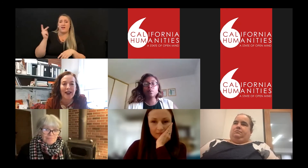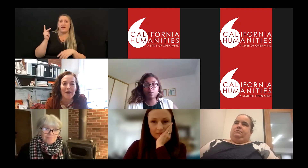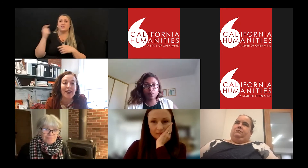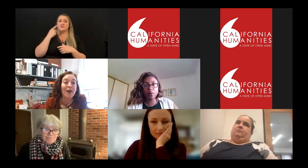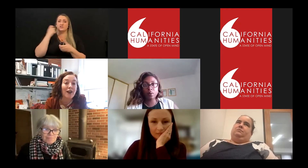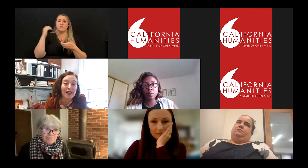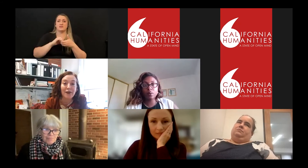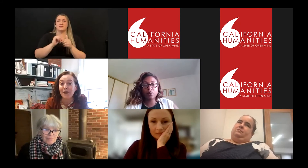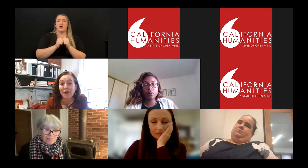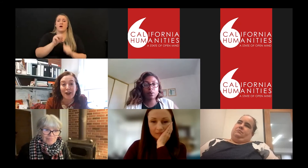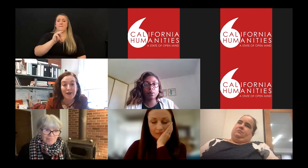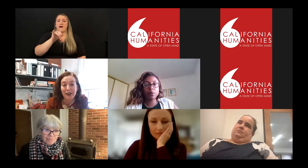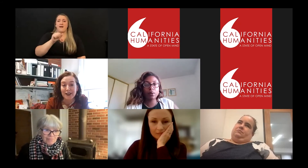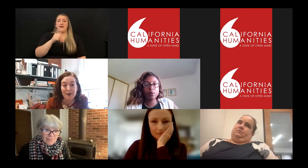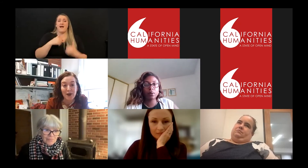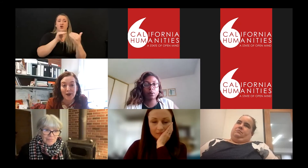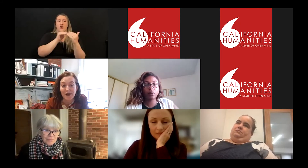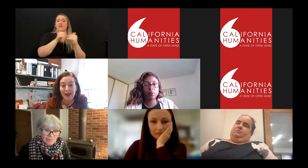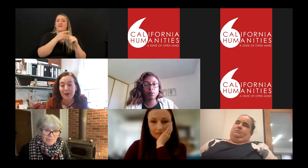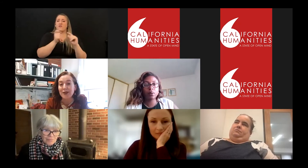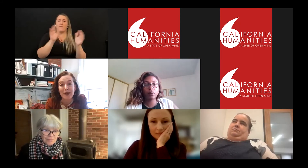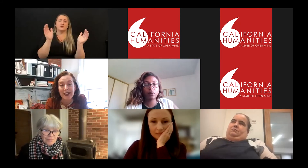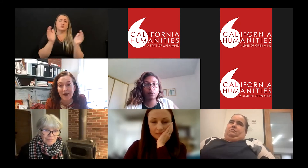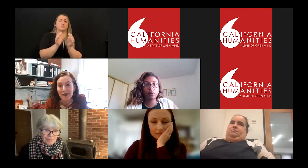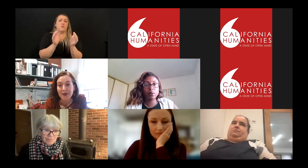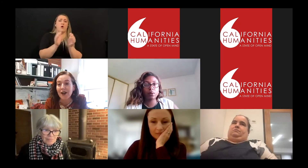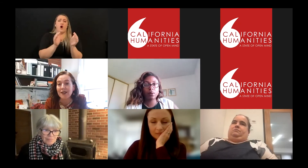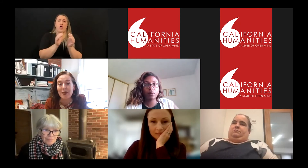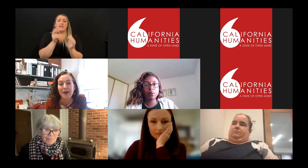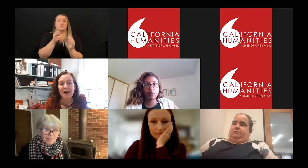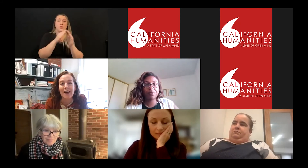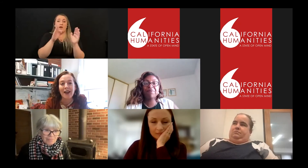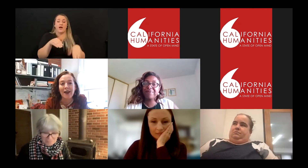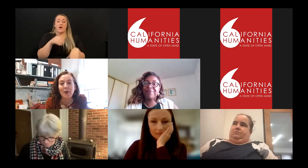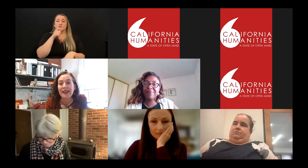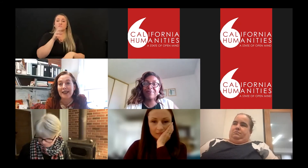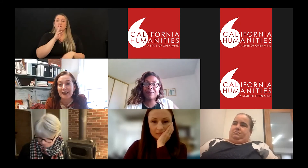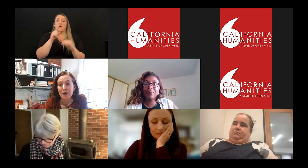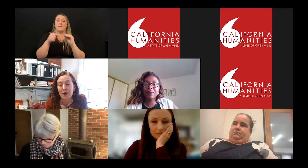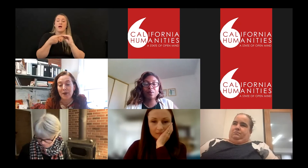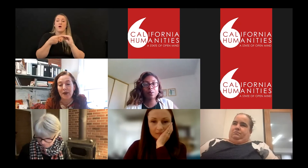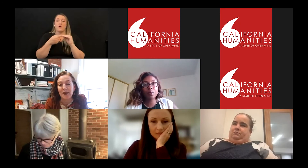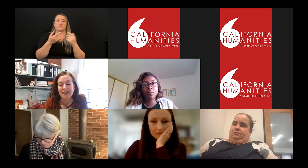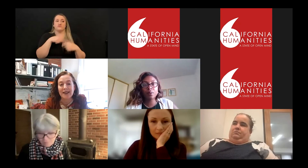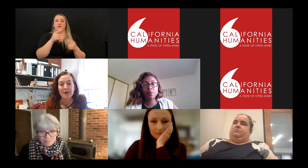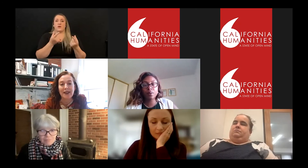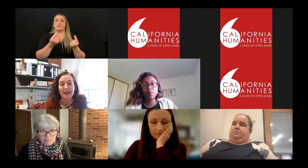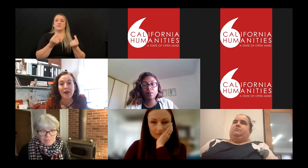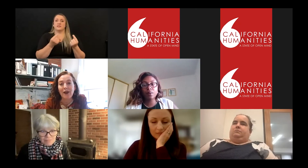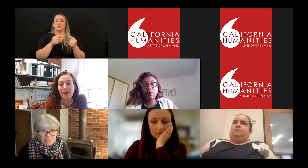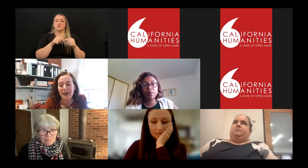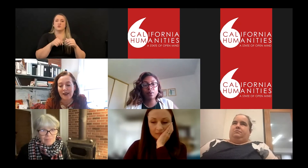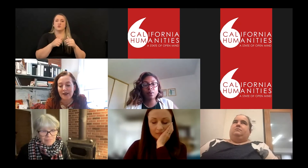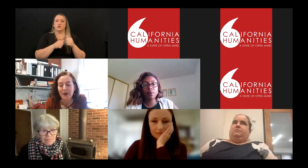where we had a colleague from a very, very small historic house who talked about what they did to promote accessibility.